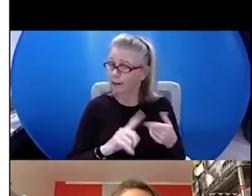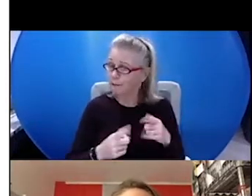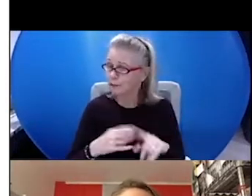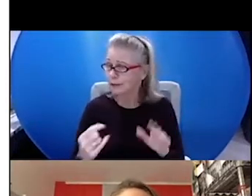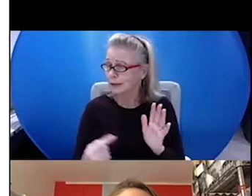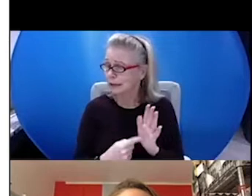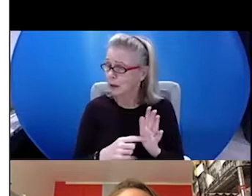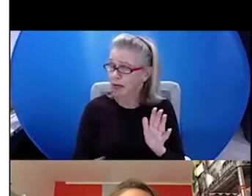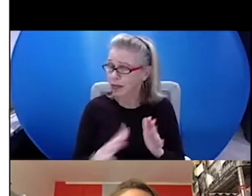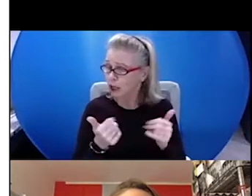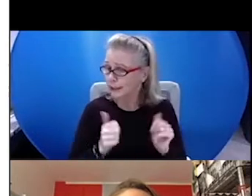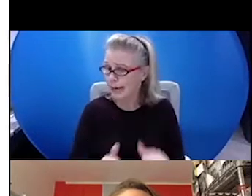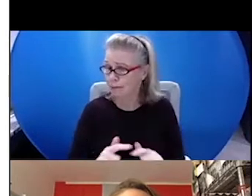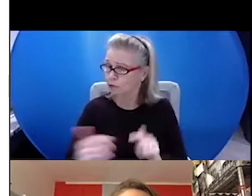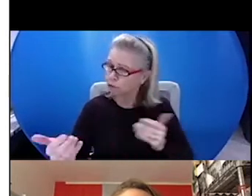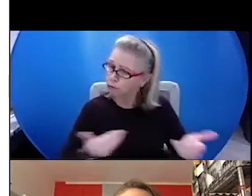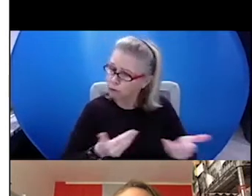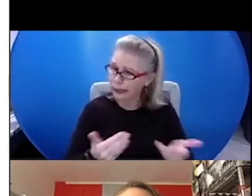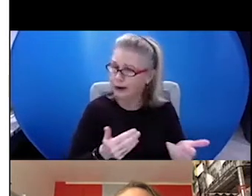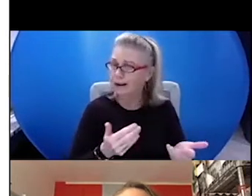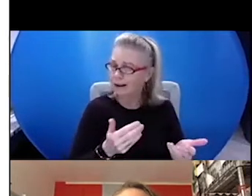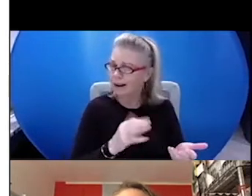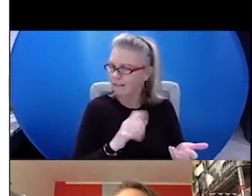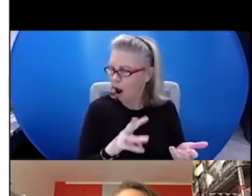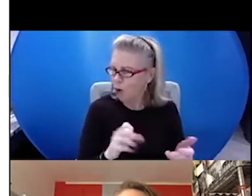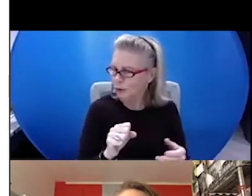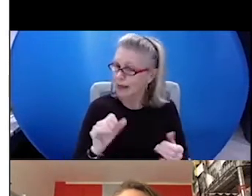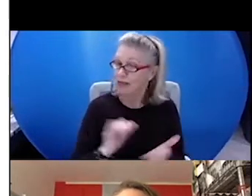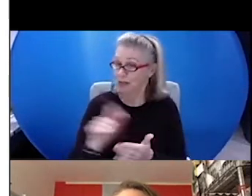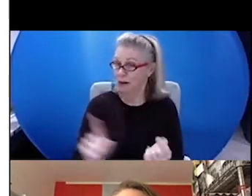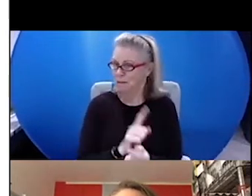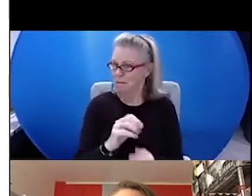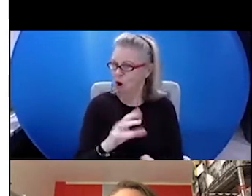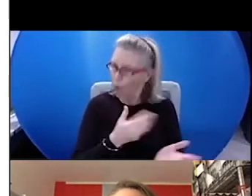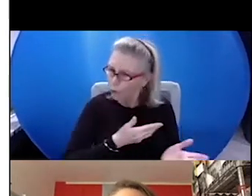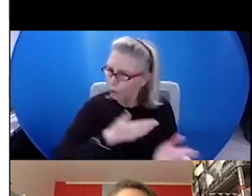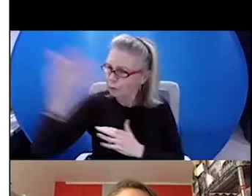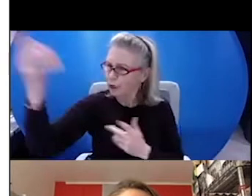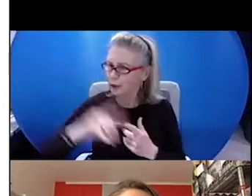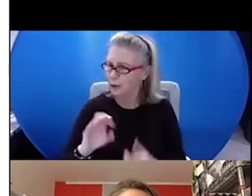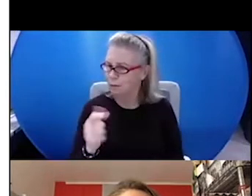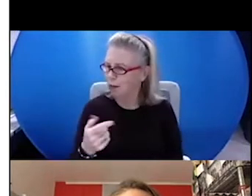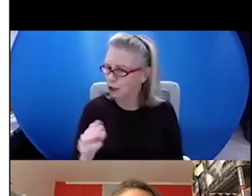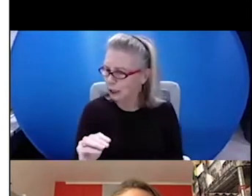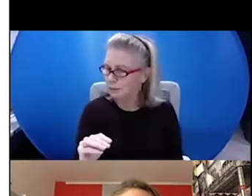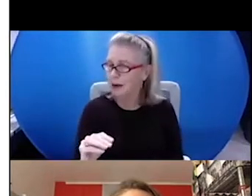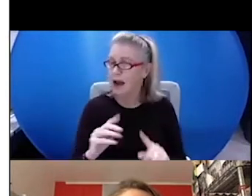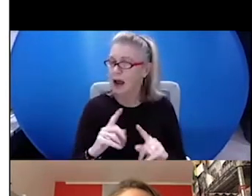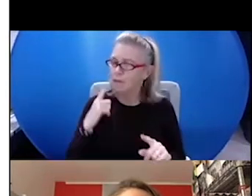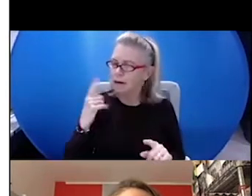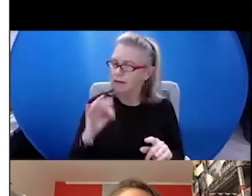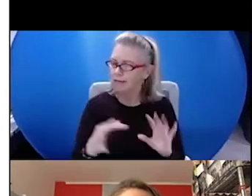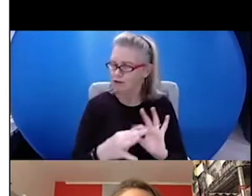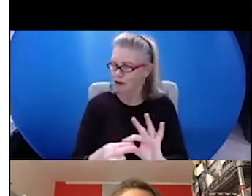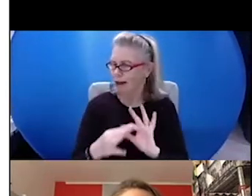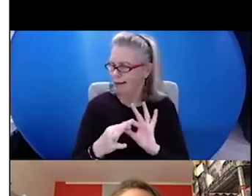bring fellows met in Morocco to Belgium remarkably stem as manifestation of relational care and